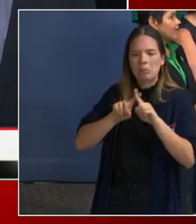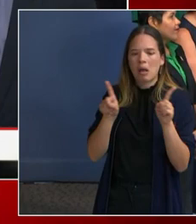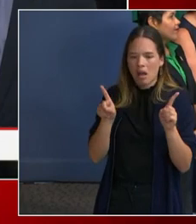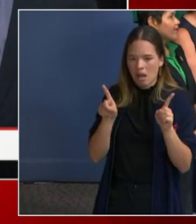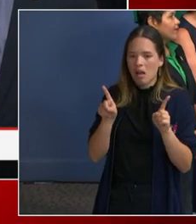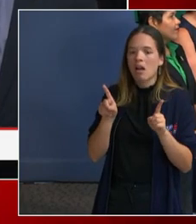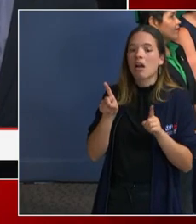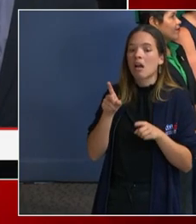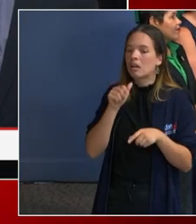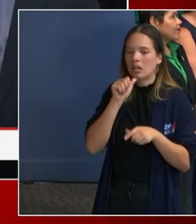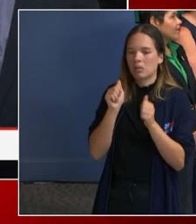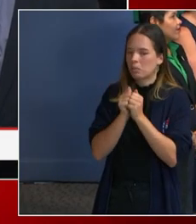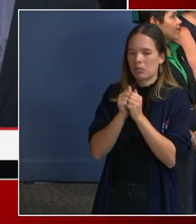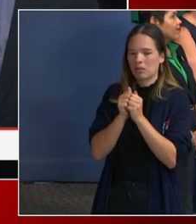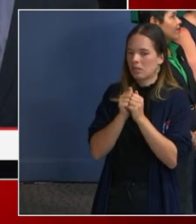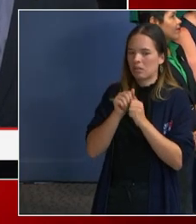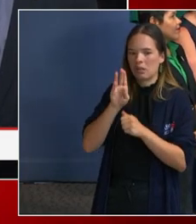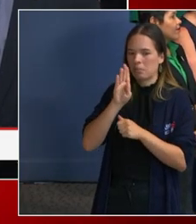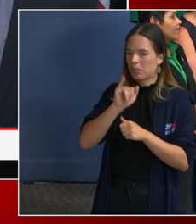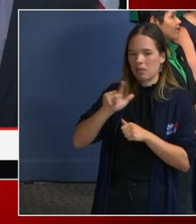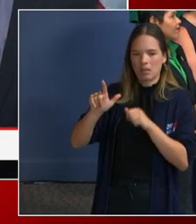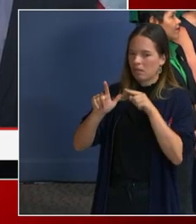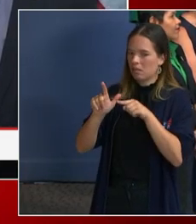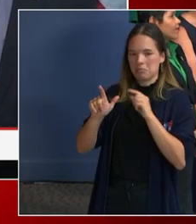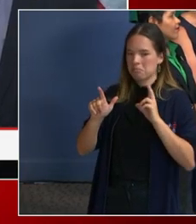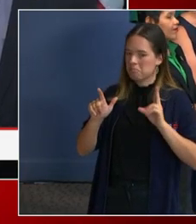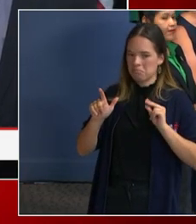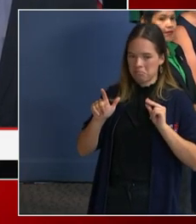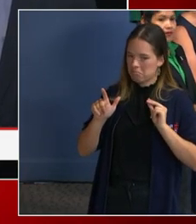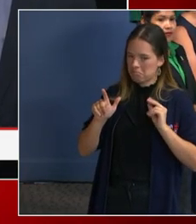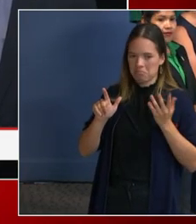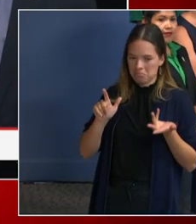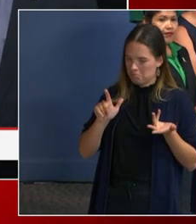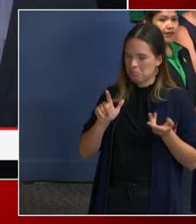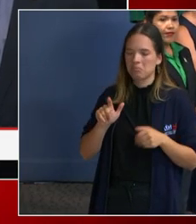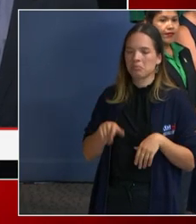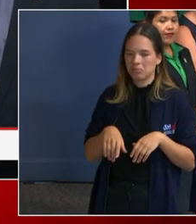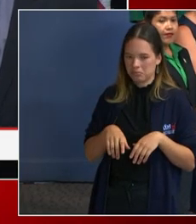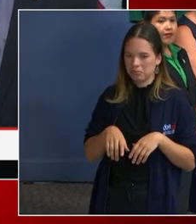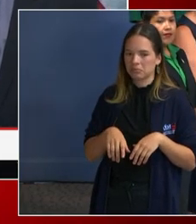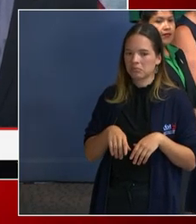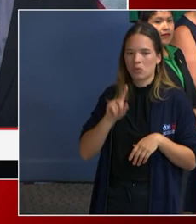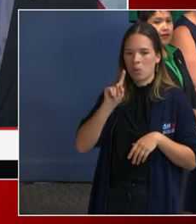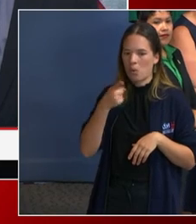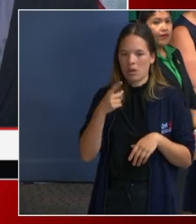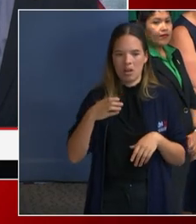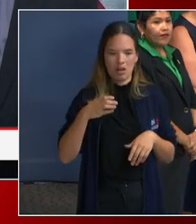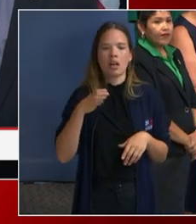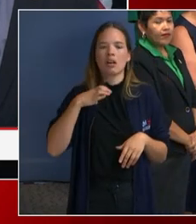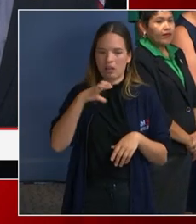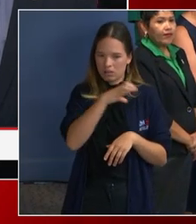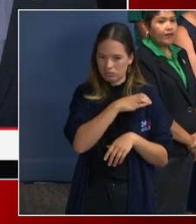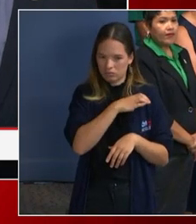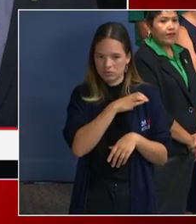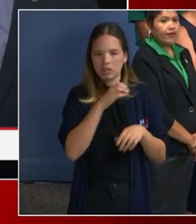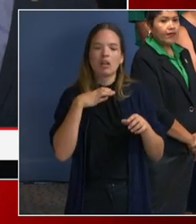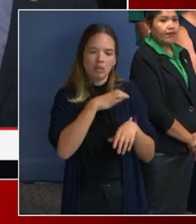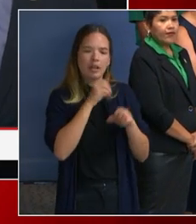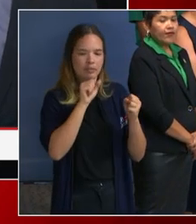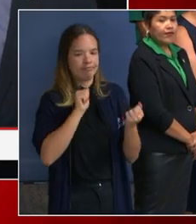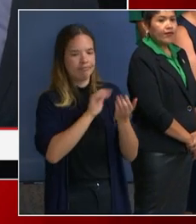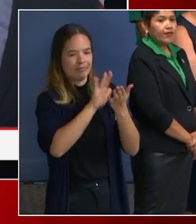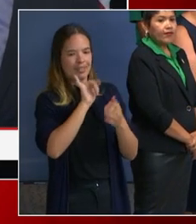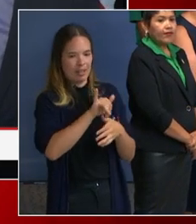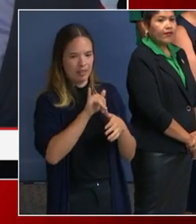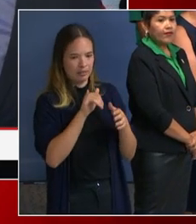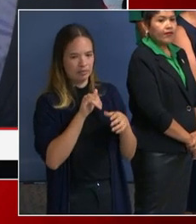the Congresswoman can introduce legislation at the Congress. I think there's a disagreement between the council not wanting a stadium.